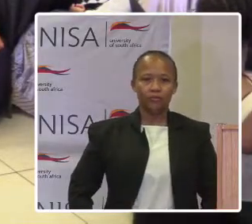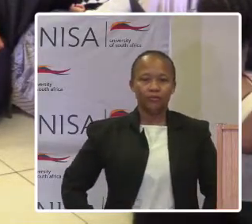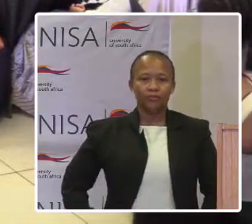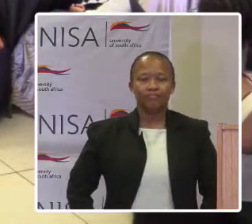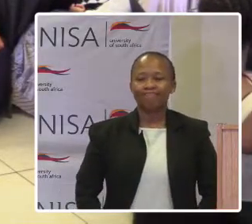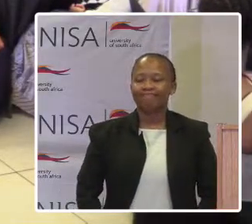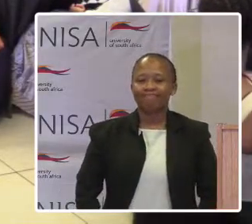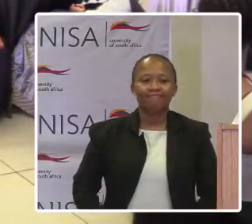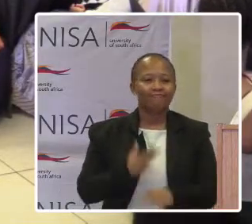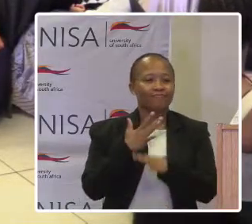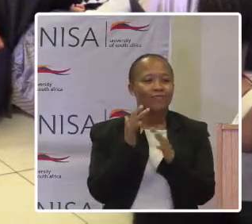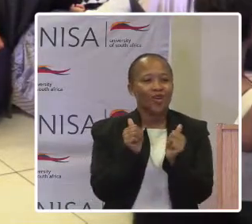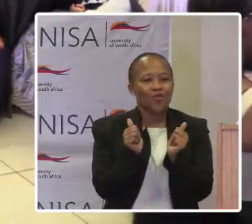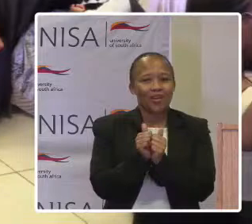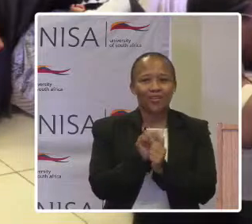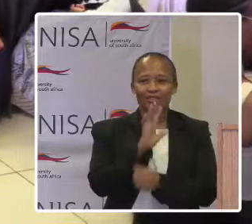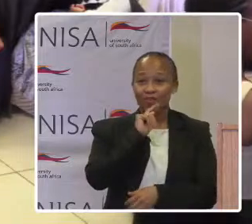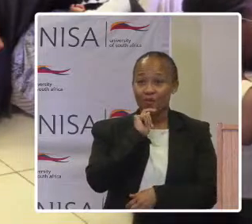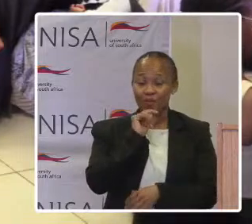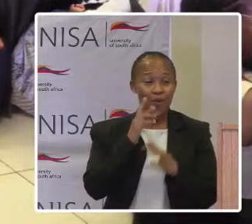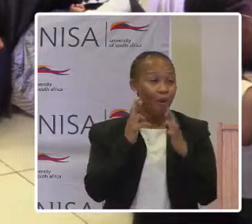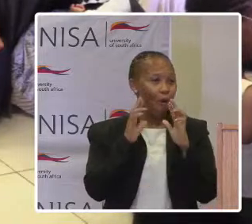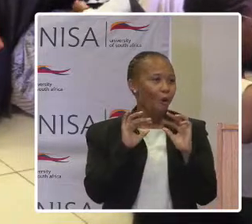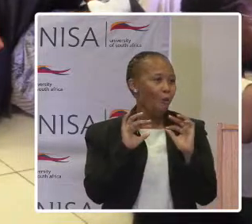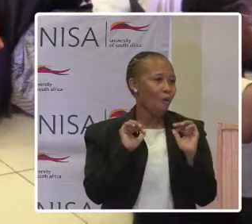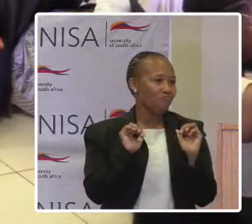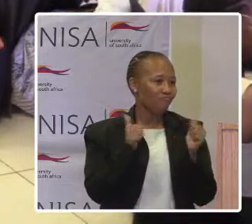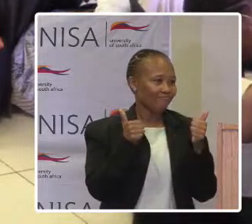Good morning, colleagues. I hope you're well.